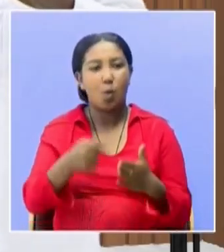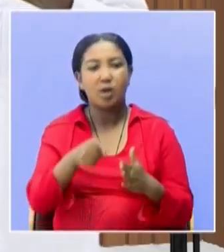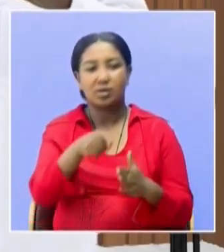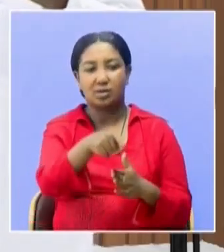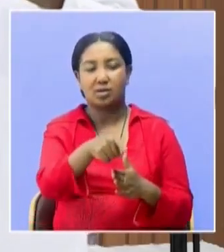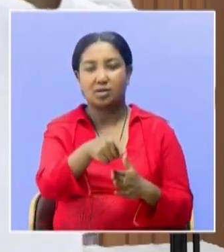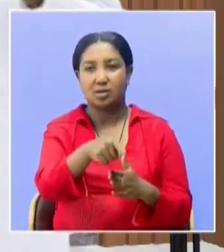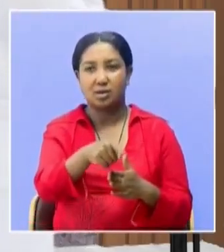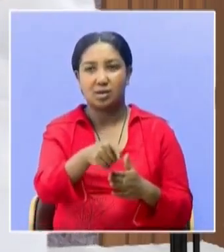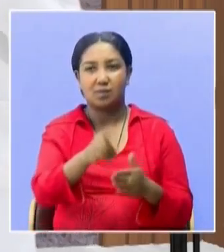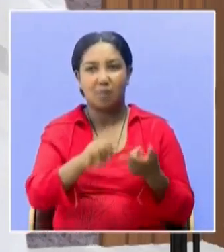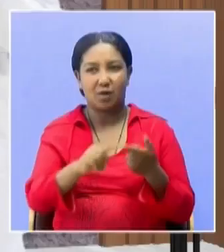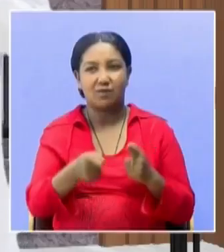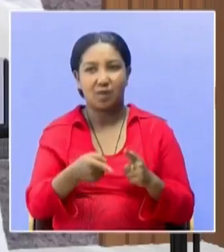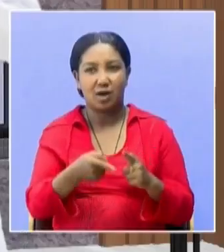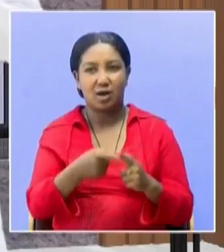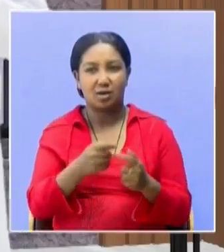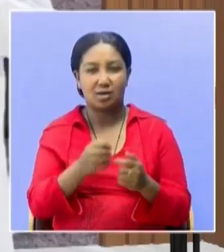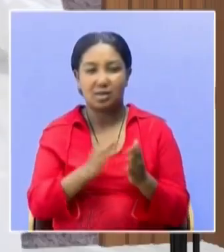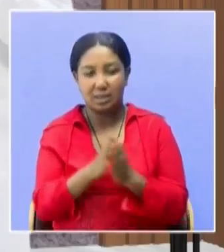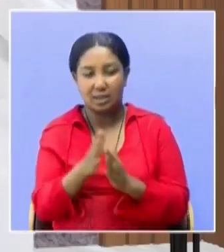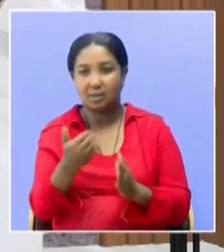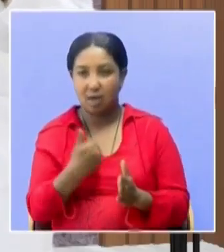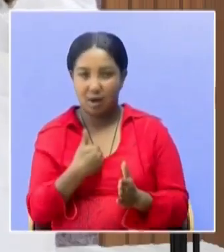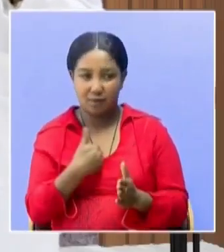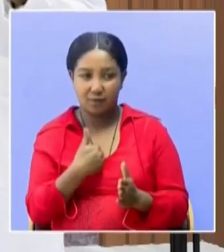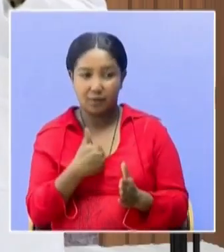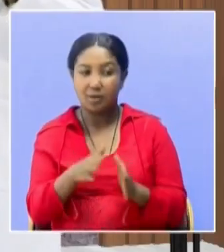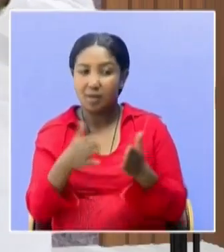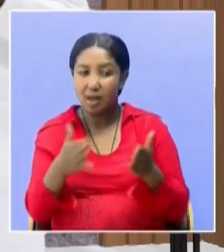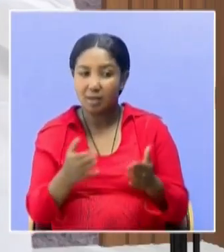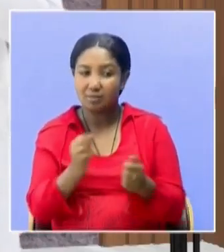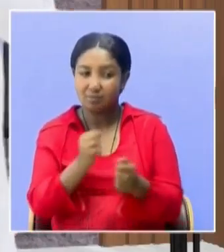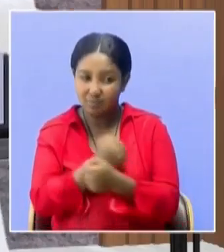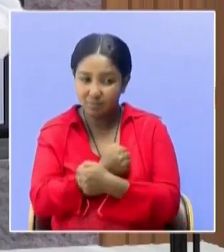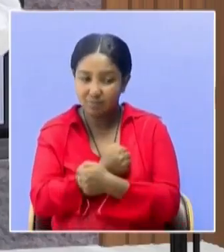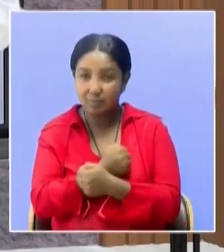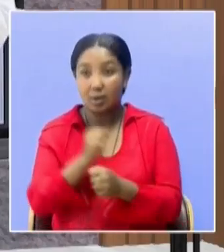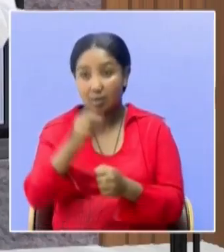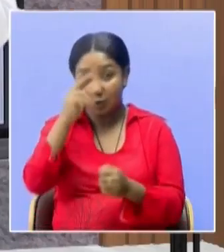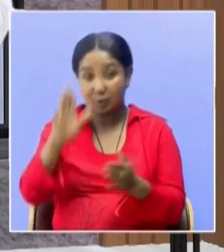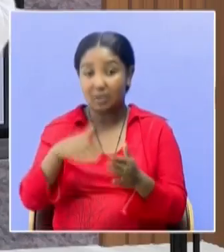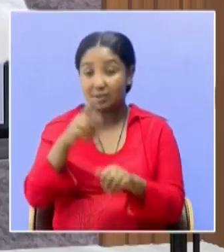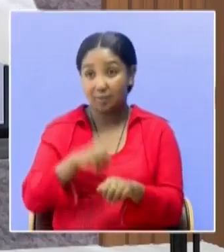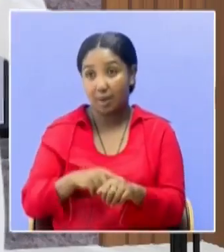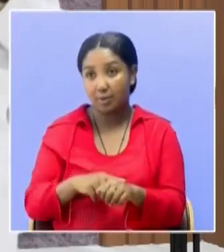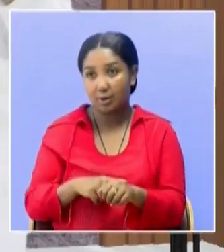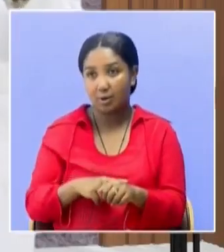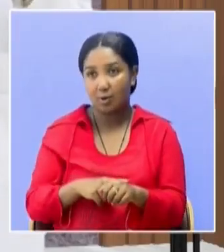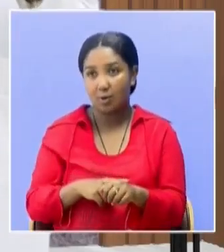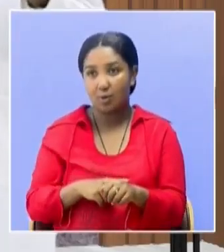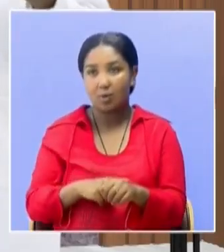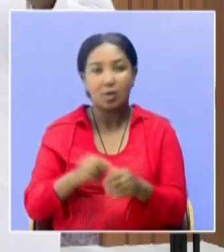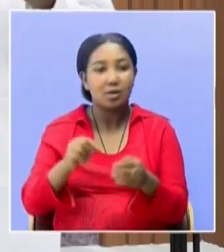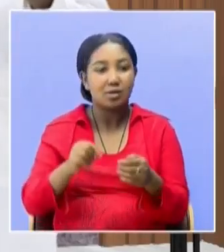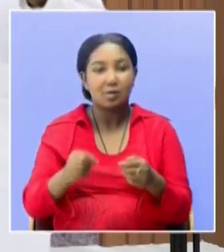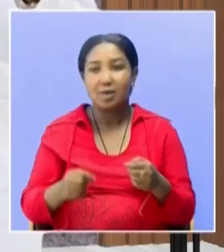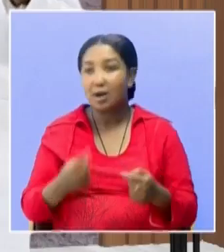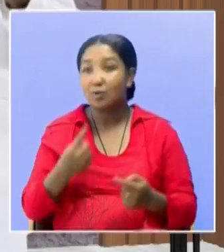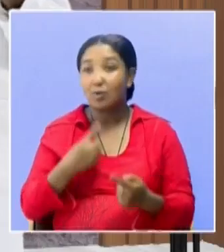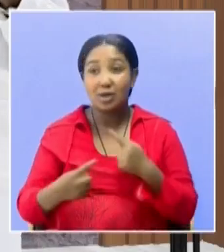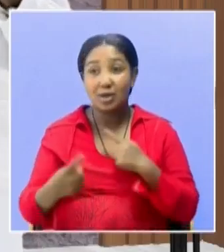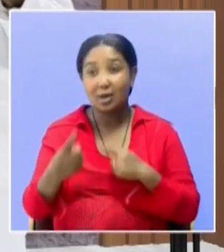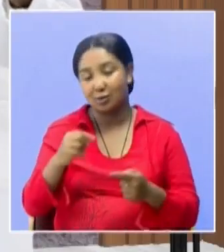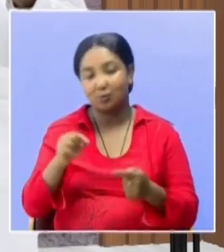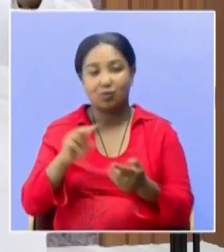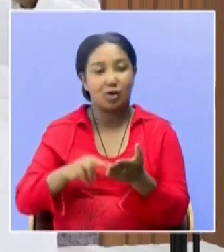of, interest do they have? You should consider. That's why, because in the next time, they are eager to read your letter